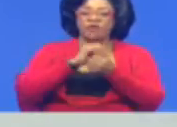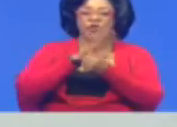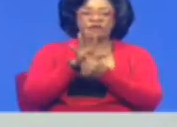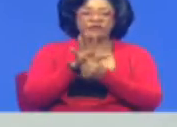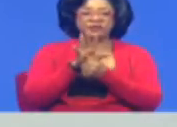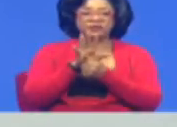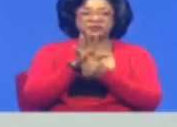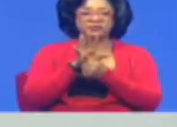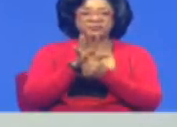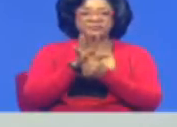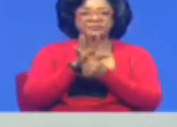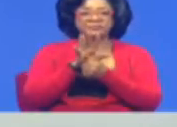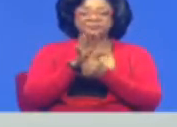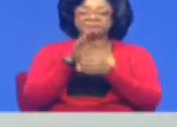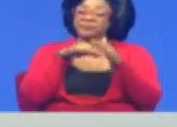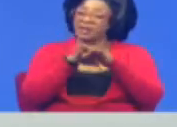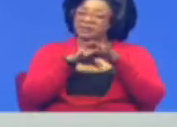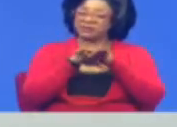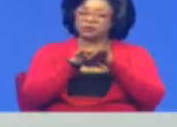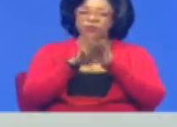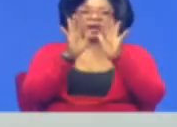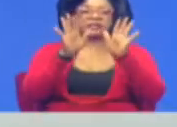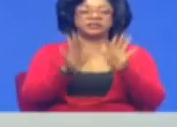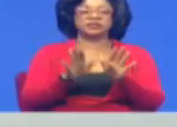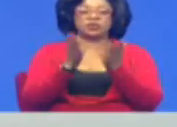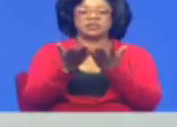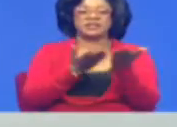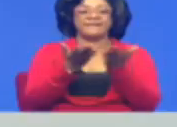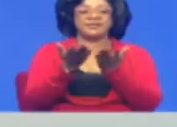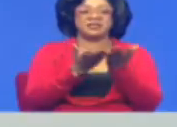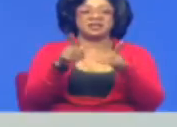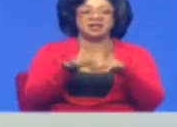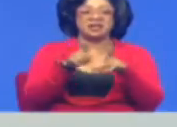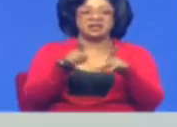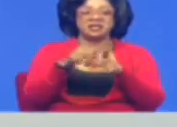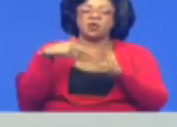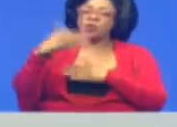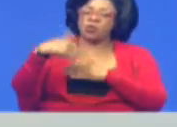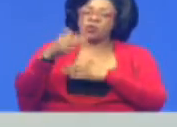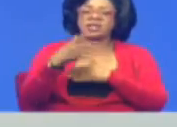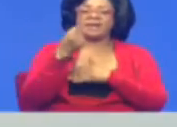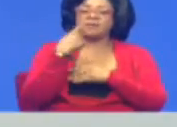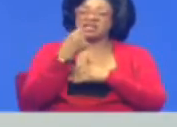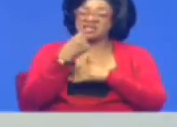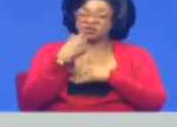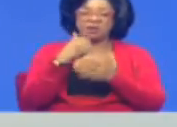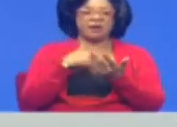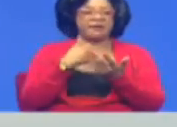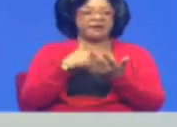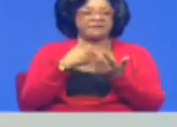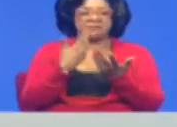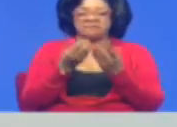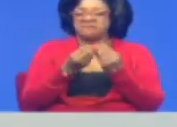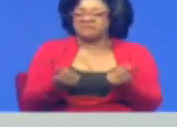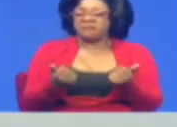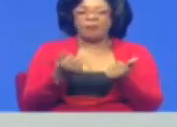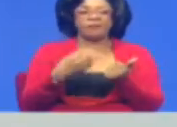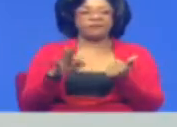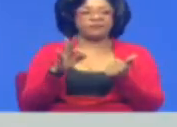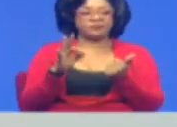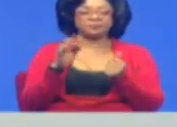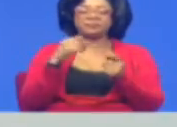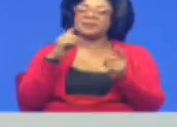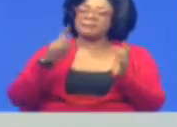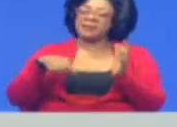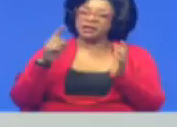pandemic. Access to essential services like routine immunization has already been compromised for hundreds of